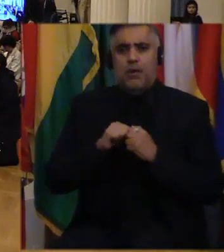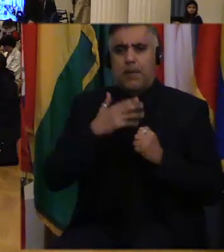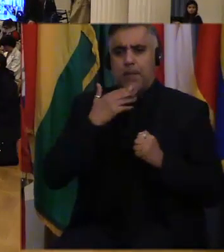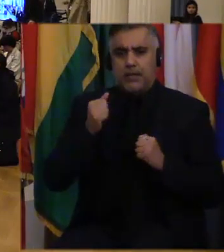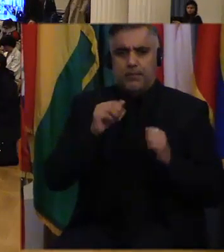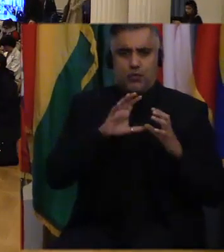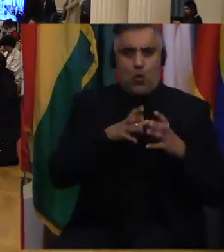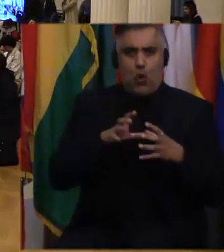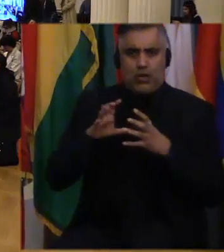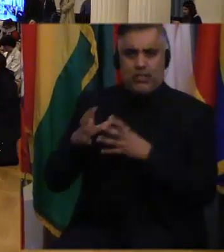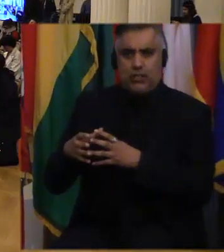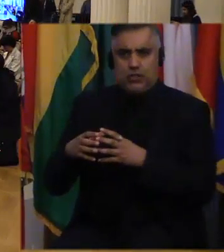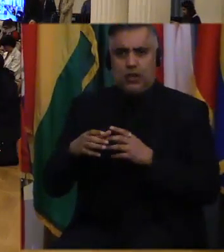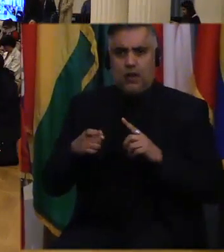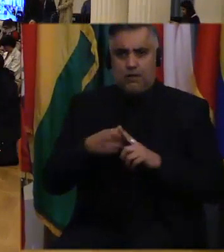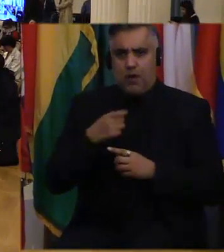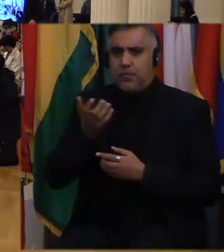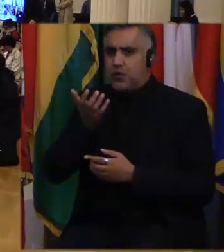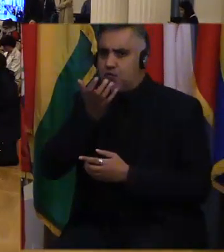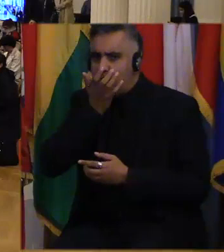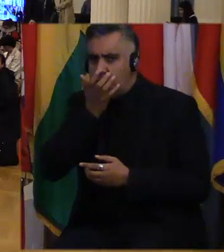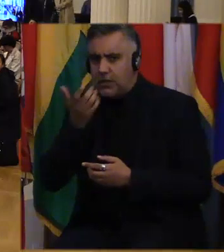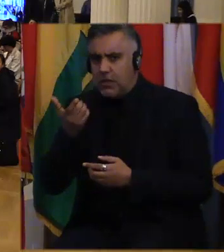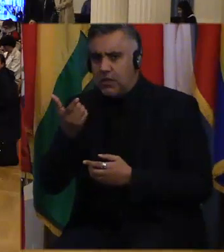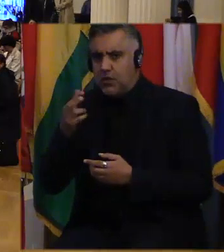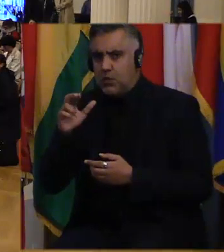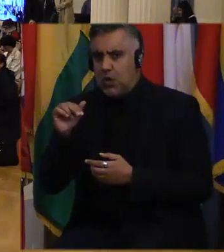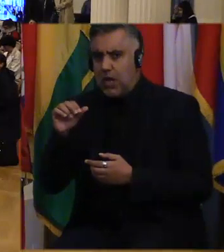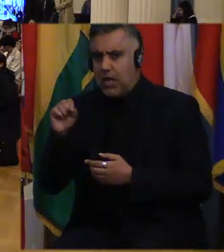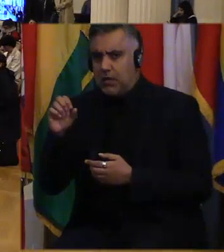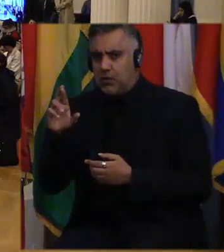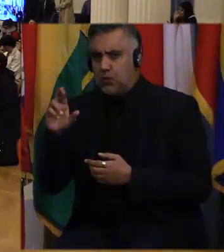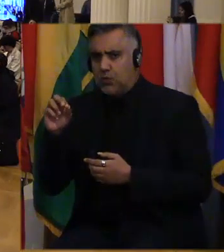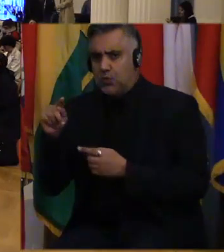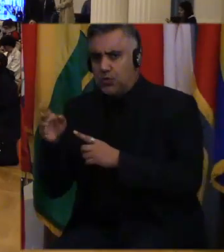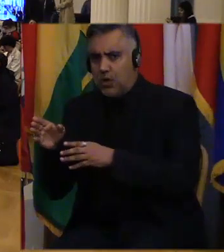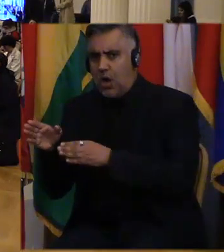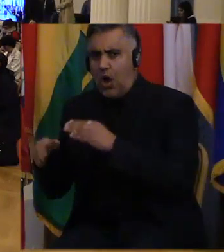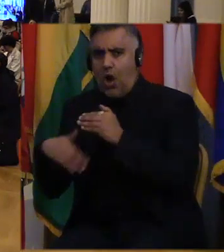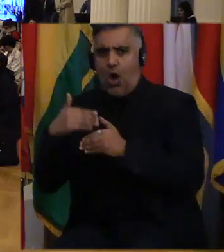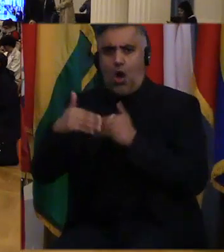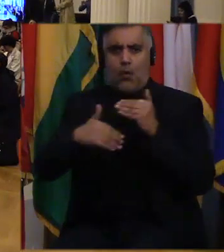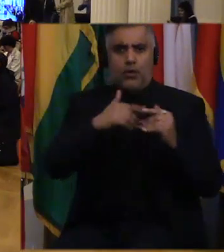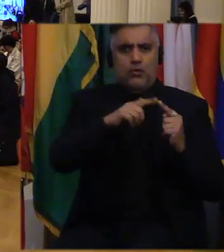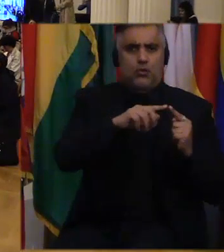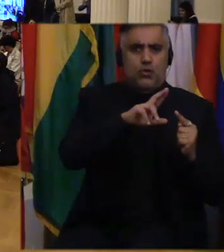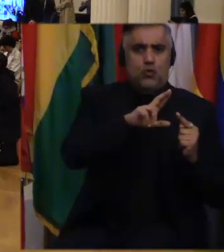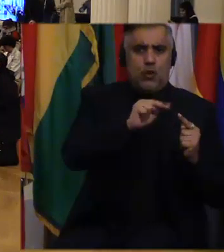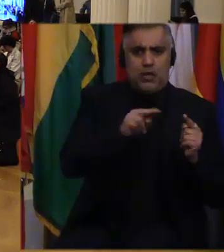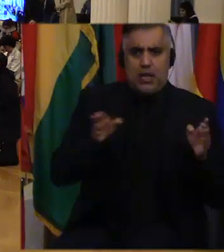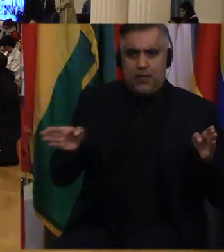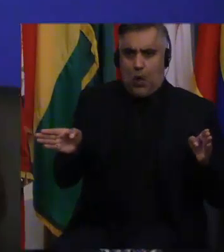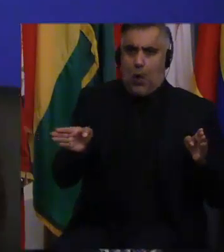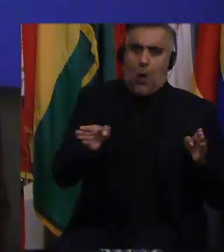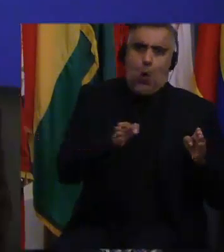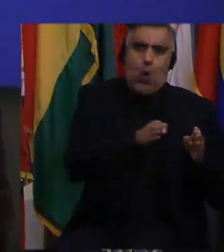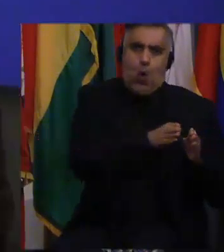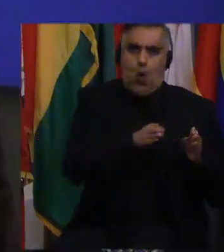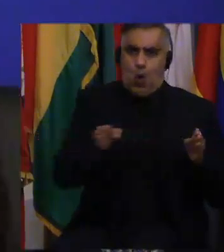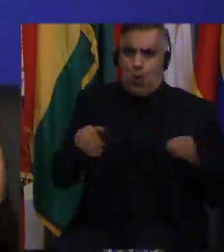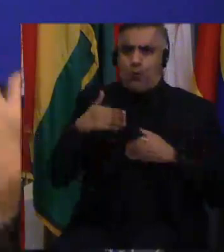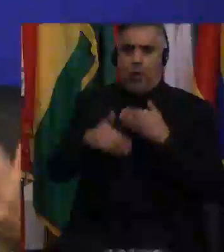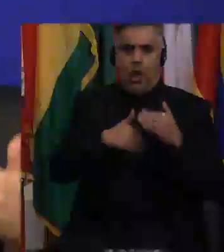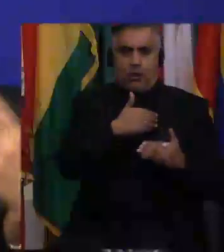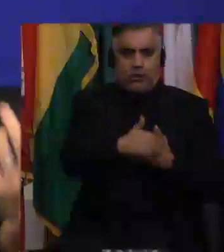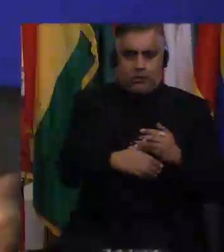between organizations that are all the way from the grassroots right up to the United Nations? And that whole process of fluid exchange, of evolution of